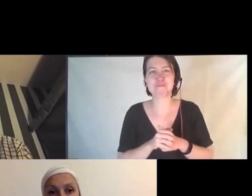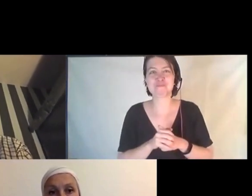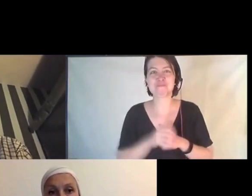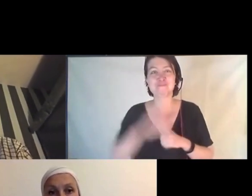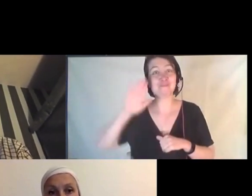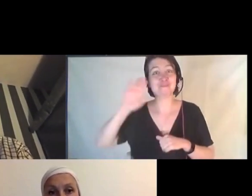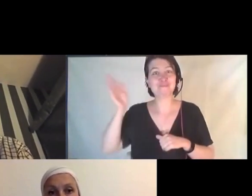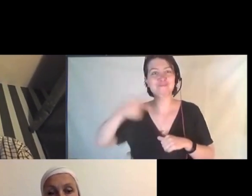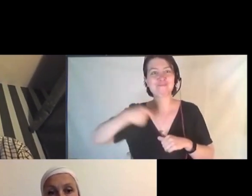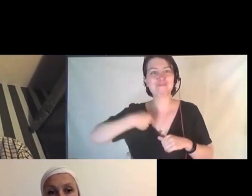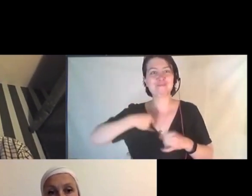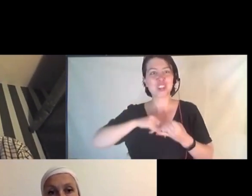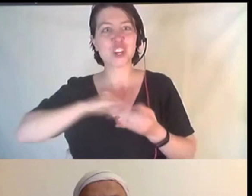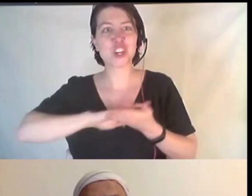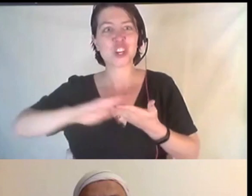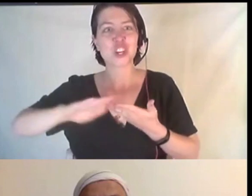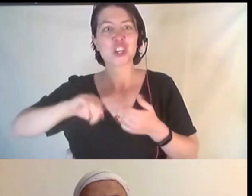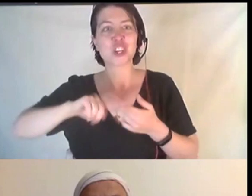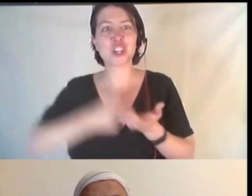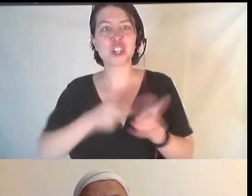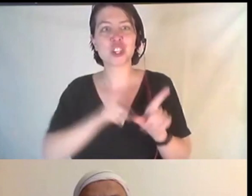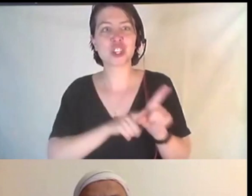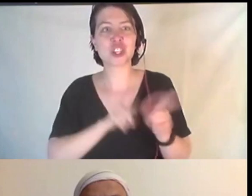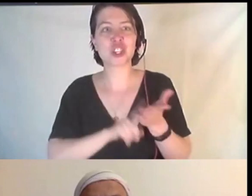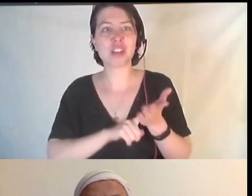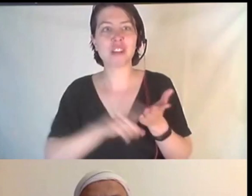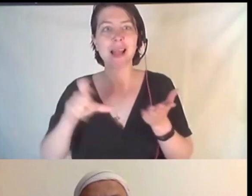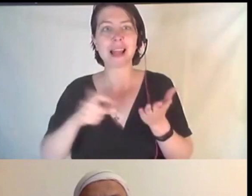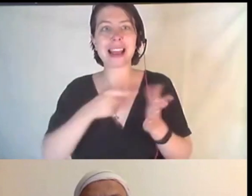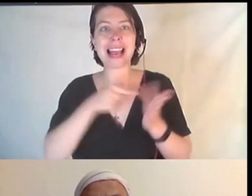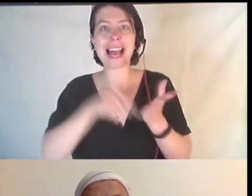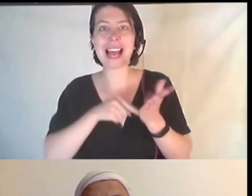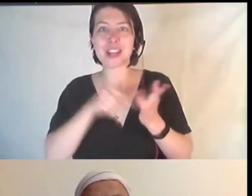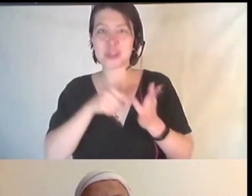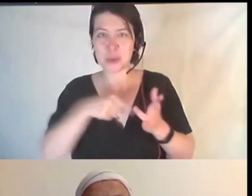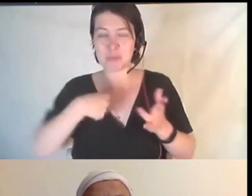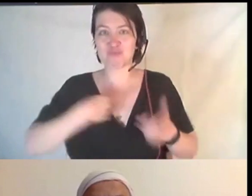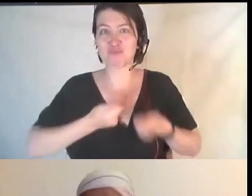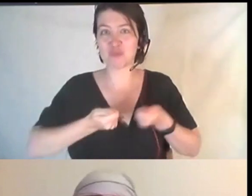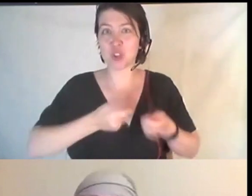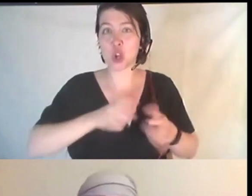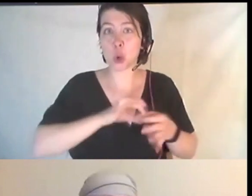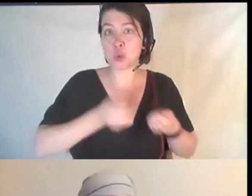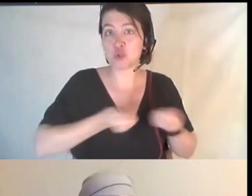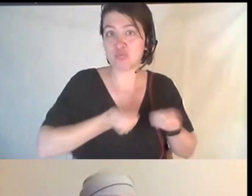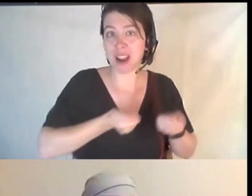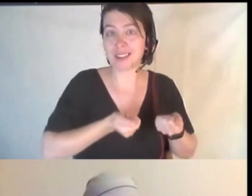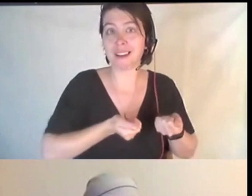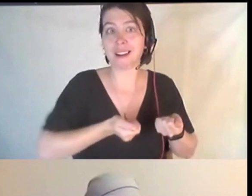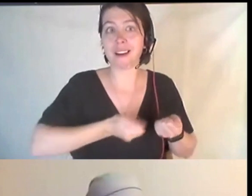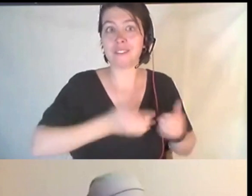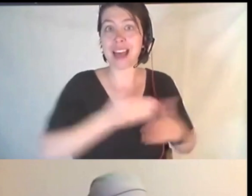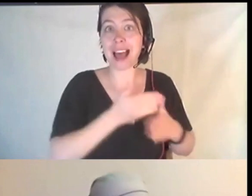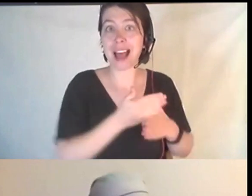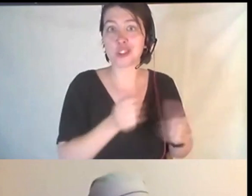I'm Cheryl Catto, and I'm co-director of ActionSpace. My preferred pronouns are she, her. To describe myself, I'm a